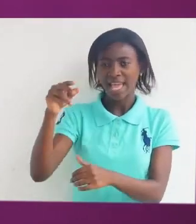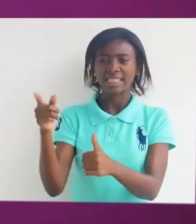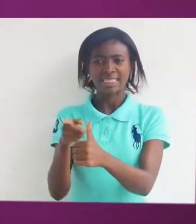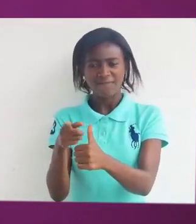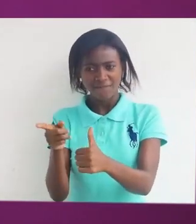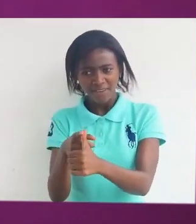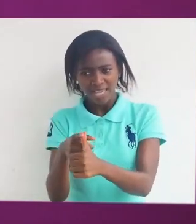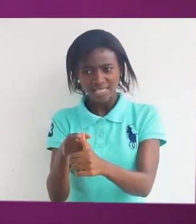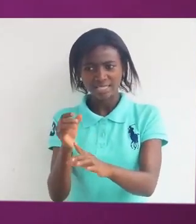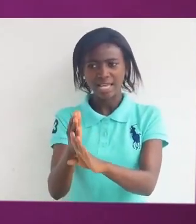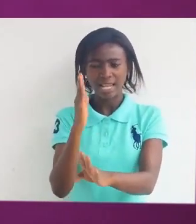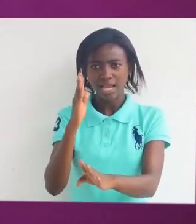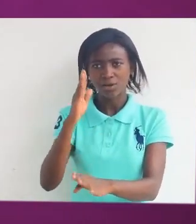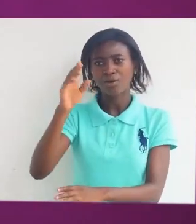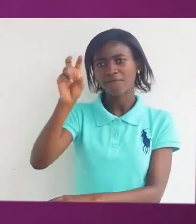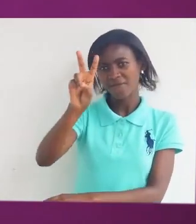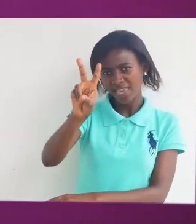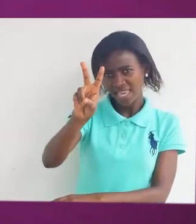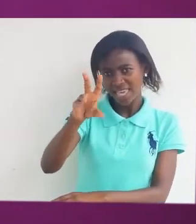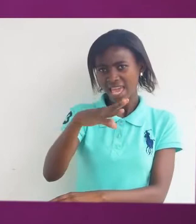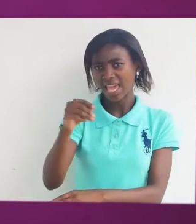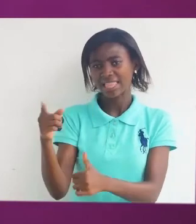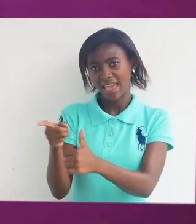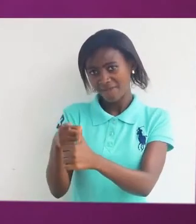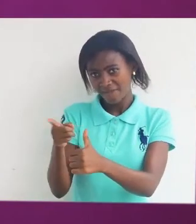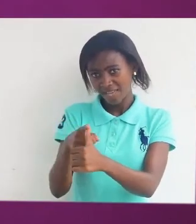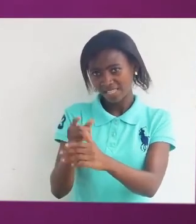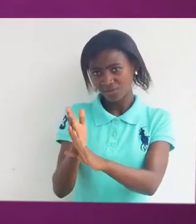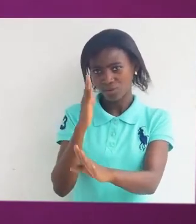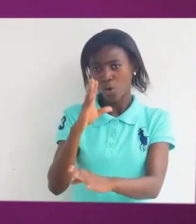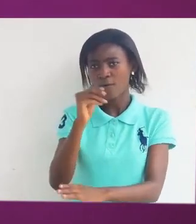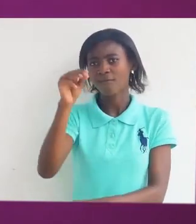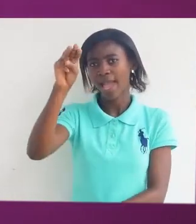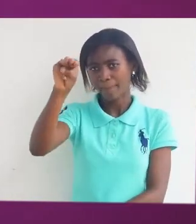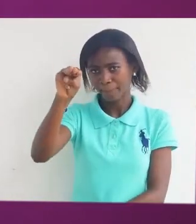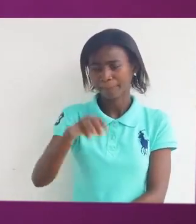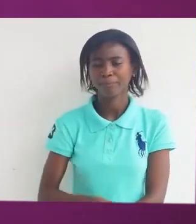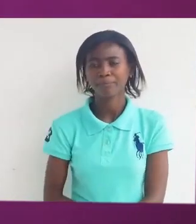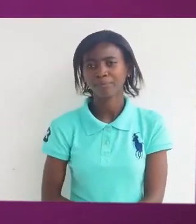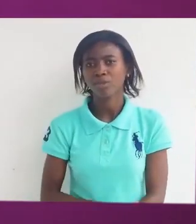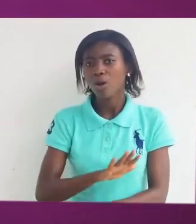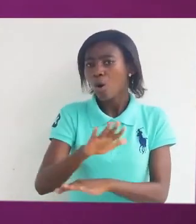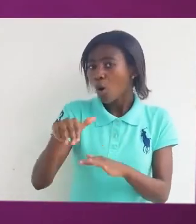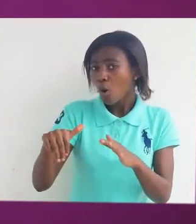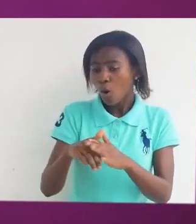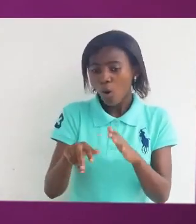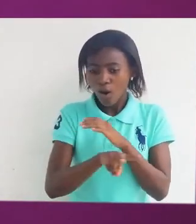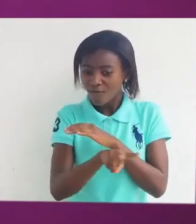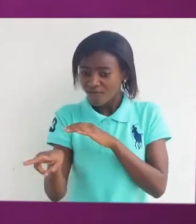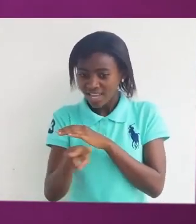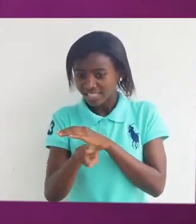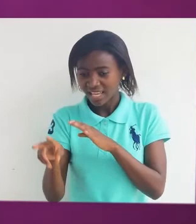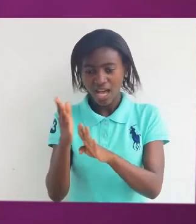first stroke of V, and the first strokes of M. All vertical